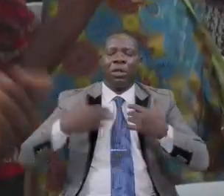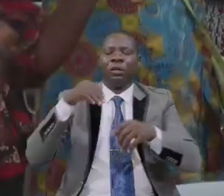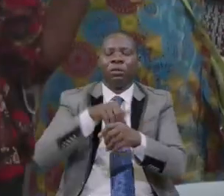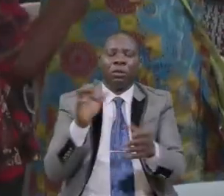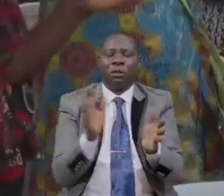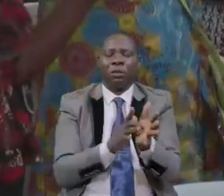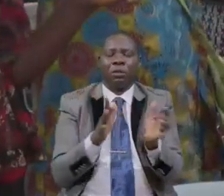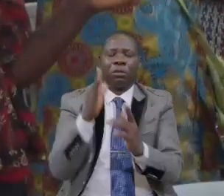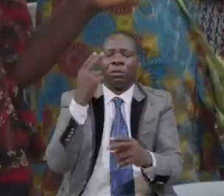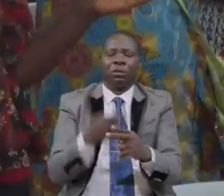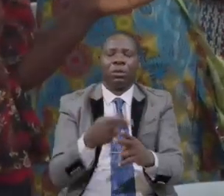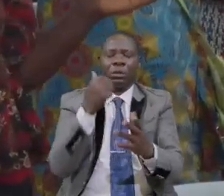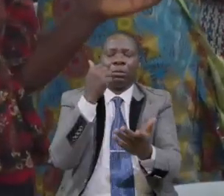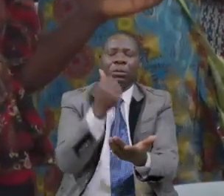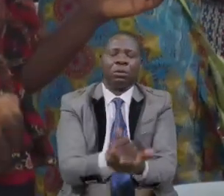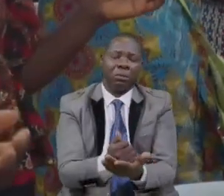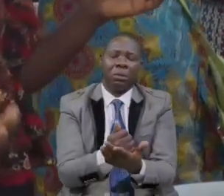name.